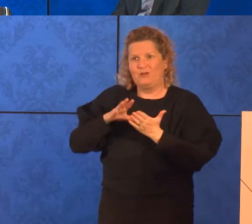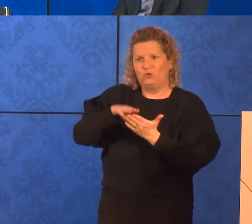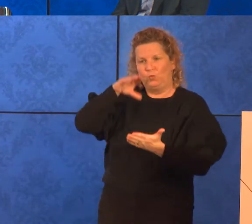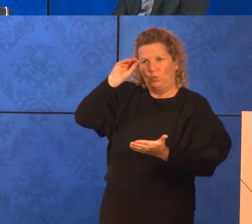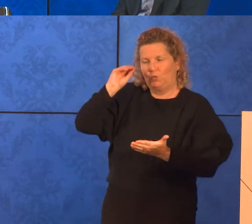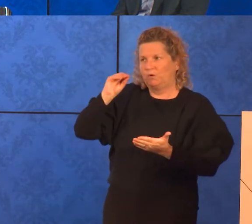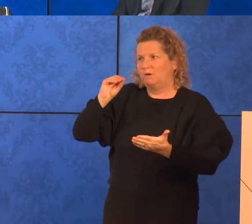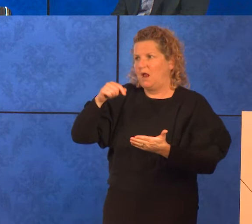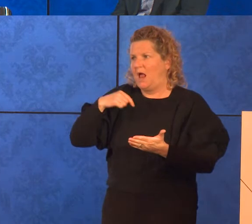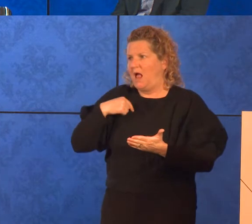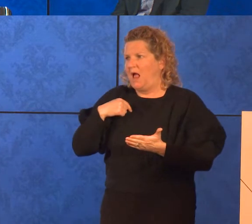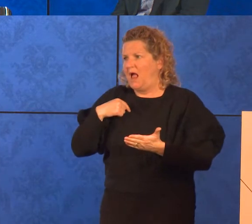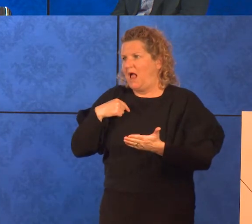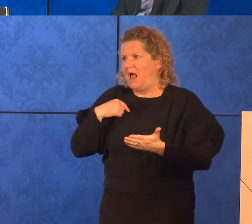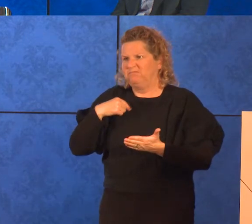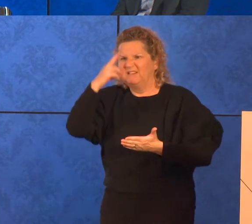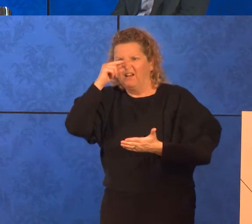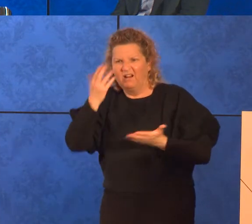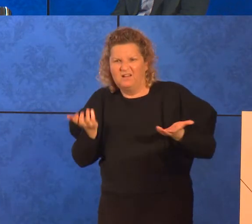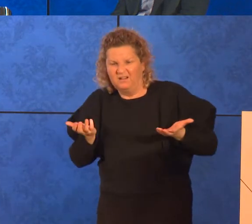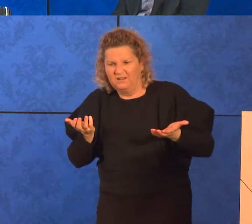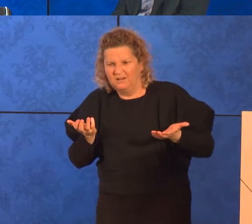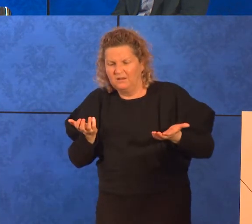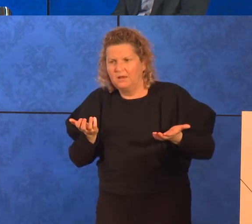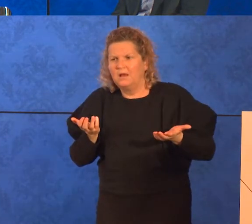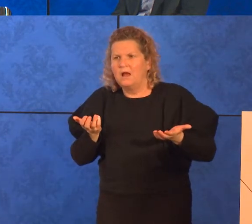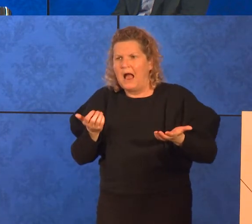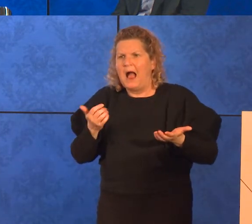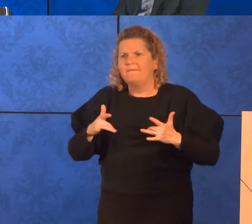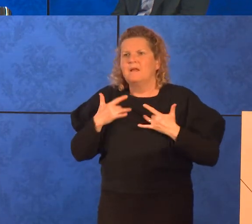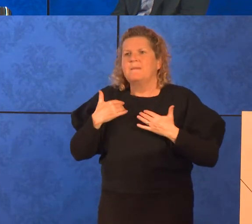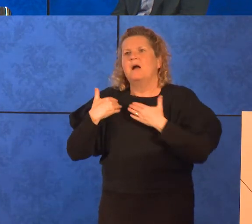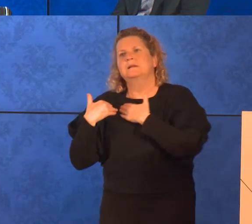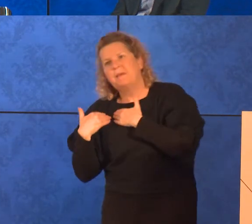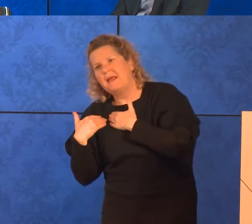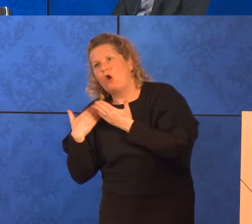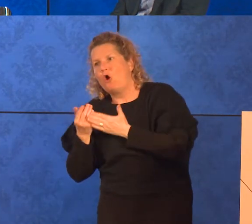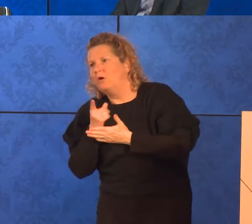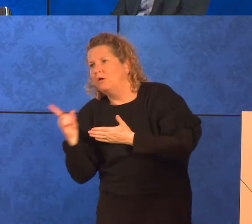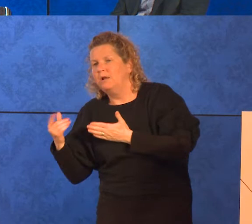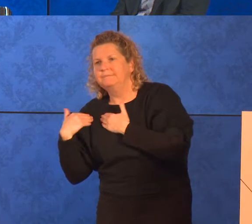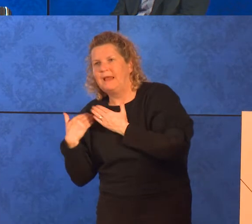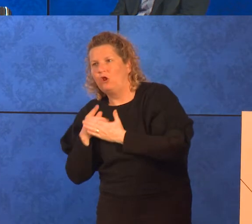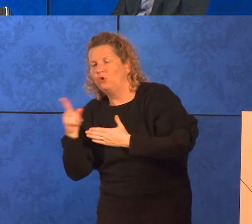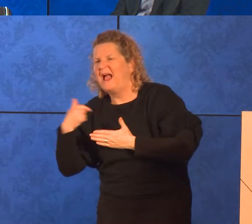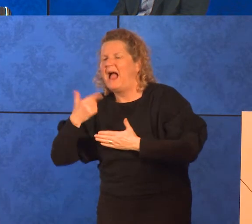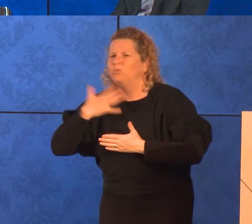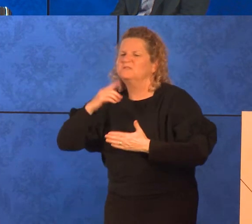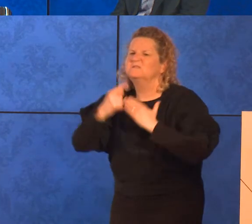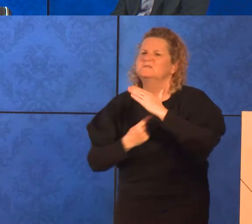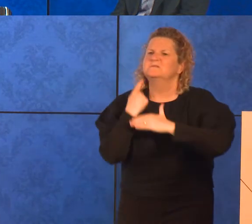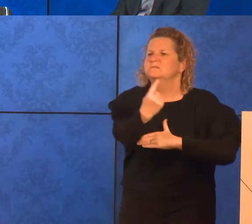as someone who's in their infant, is always creating dependency, not independency. And I just hope that you guys can take a